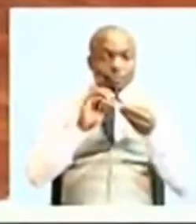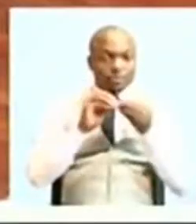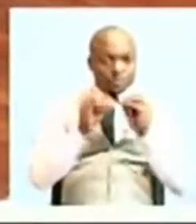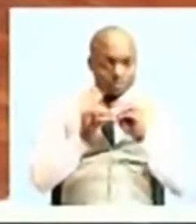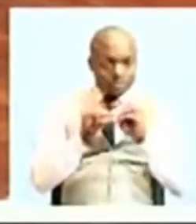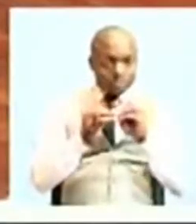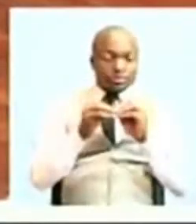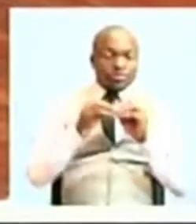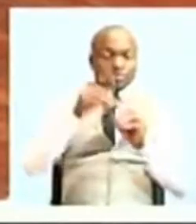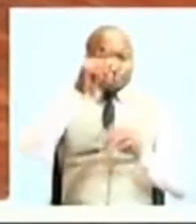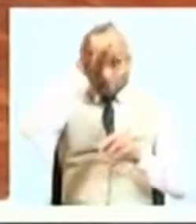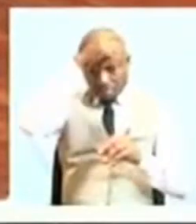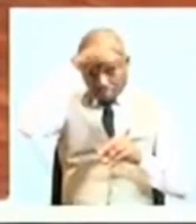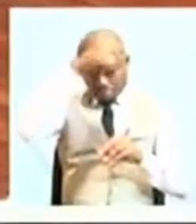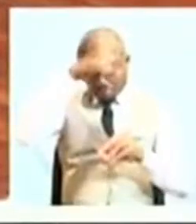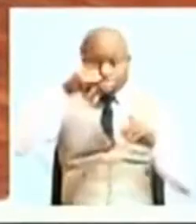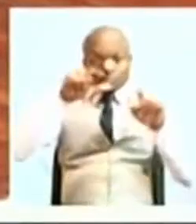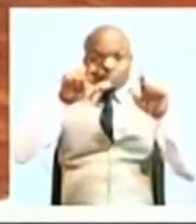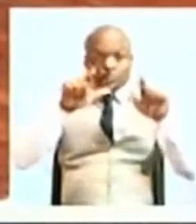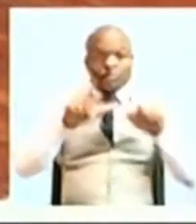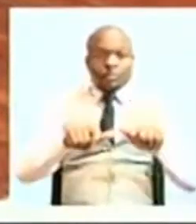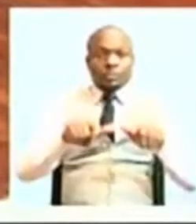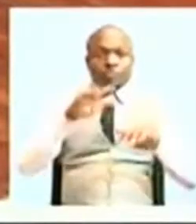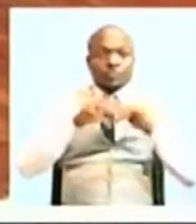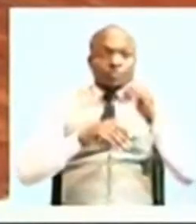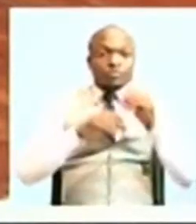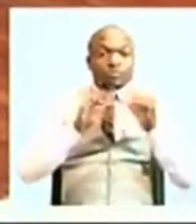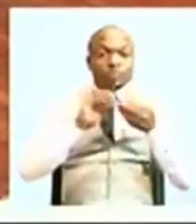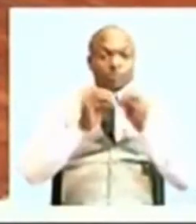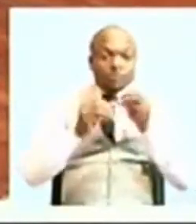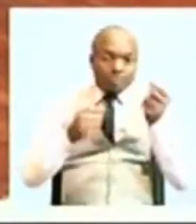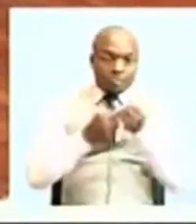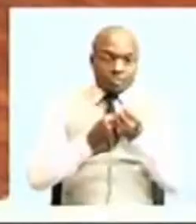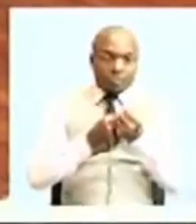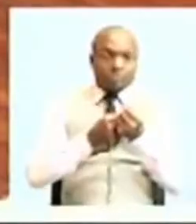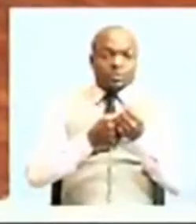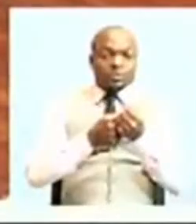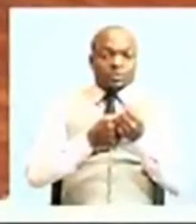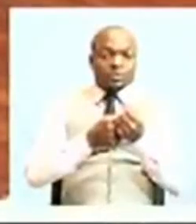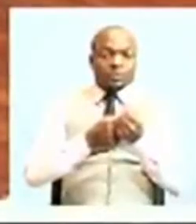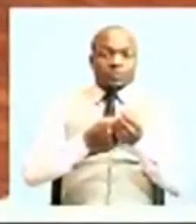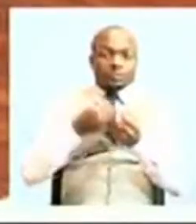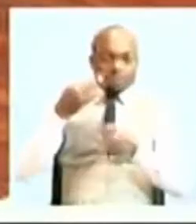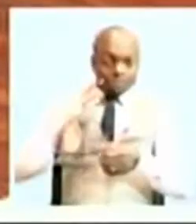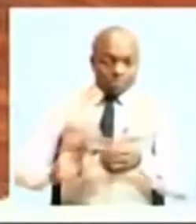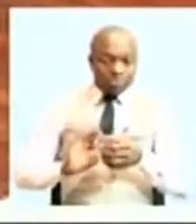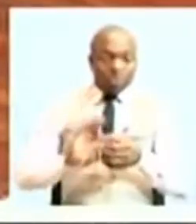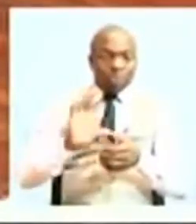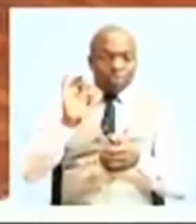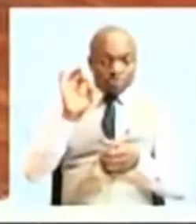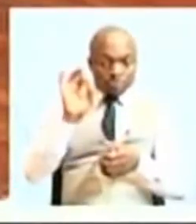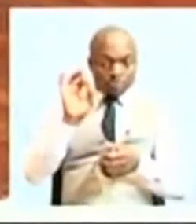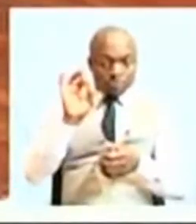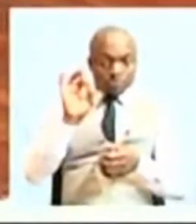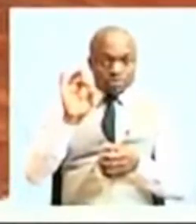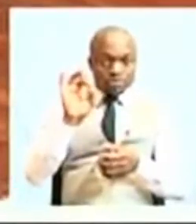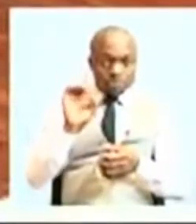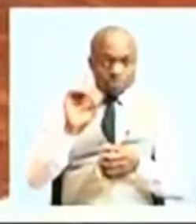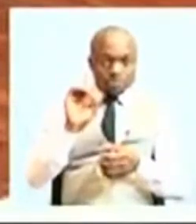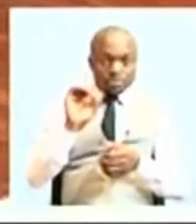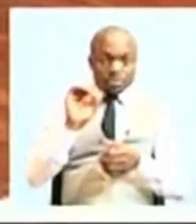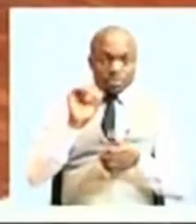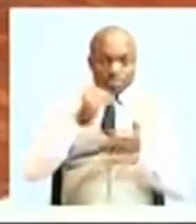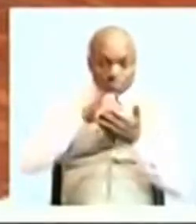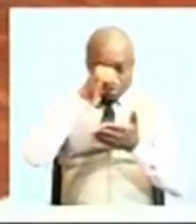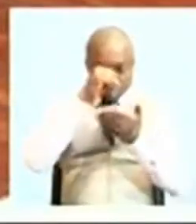of graduates is less than the number of sponsored beneficiaries and wishes to state that this was because 80 students did not